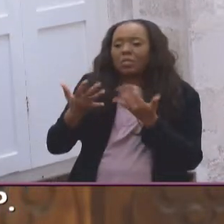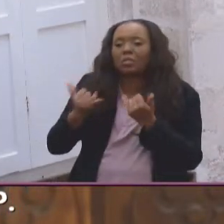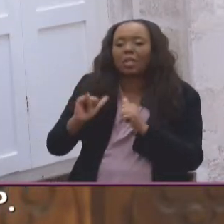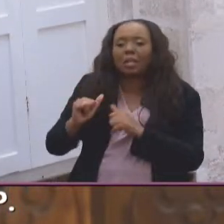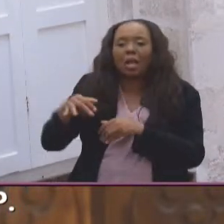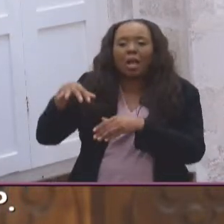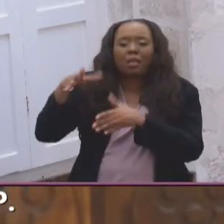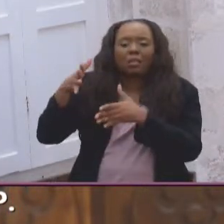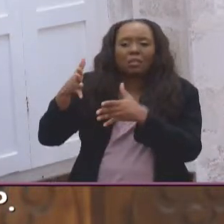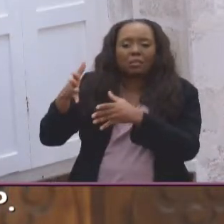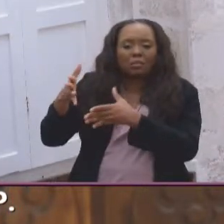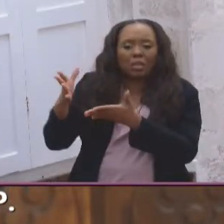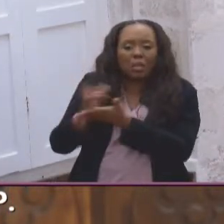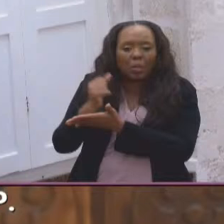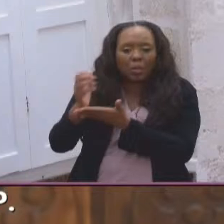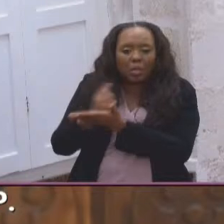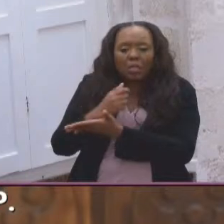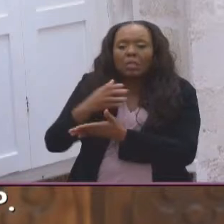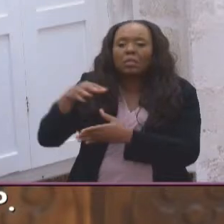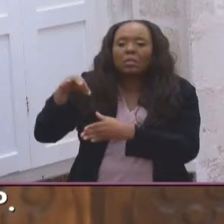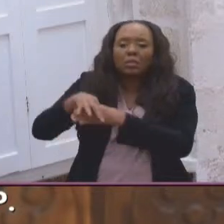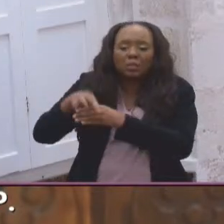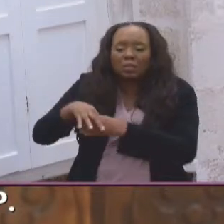see how we can accommodate him.